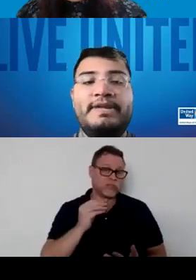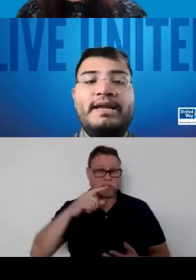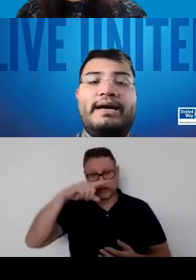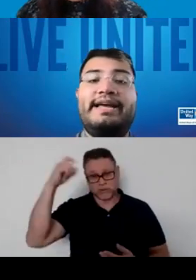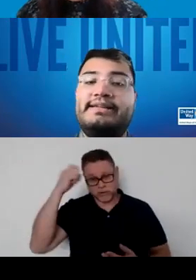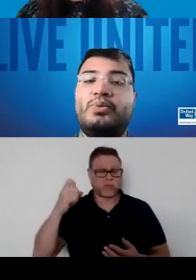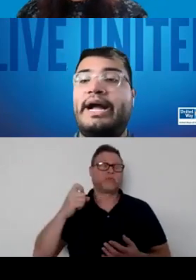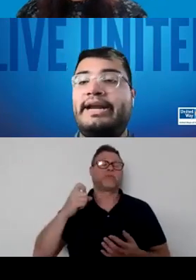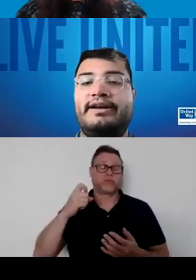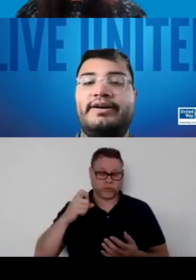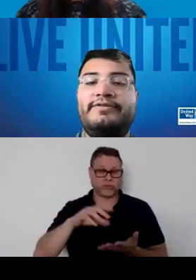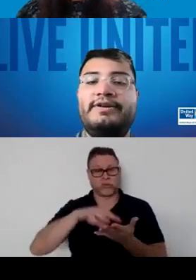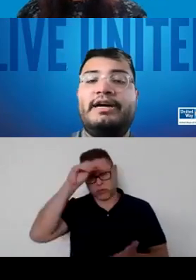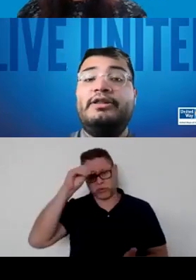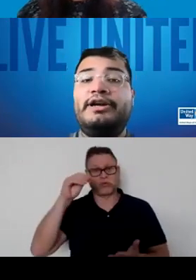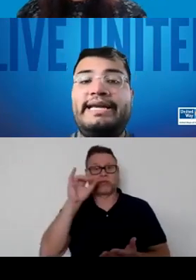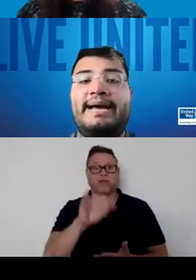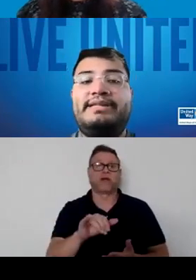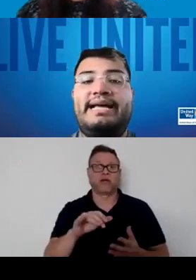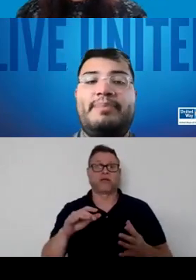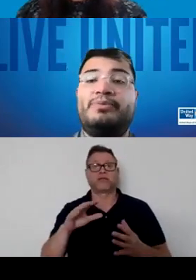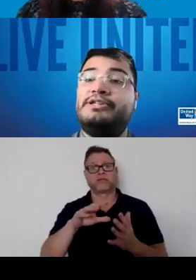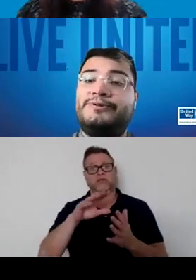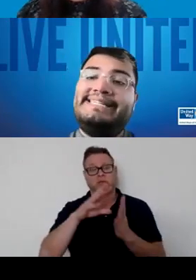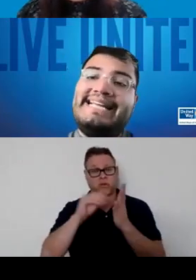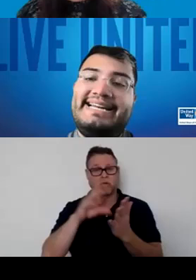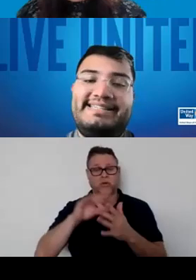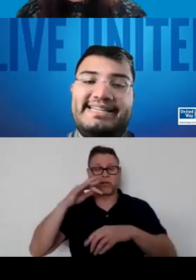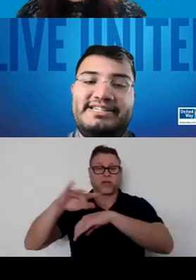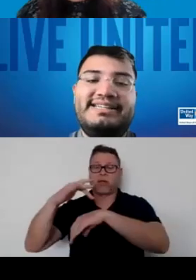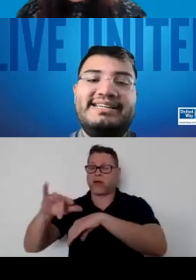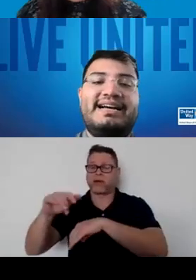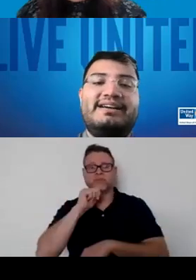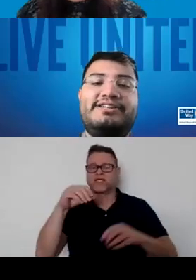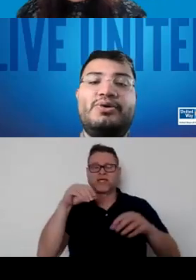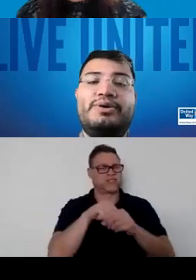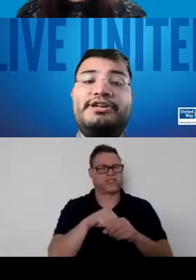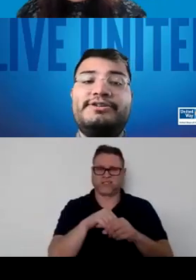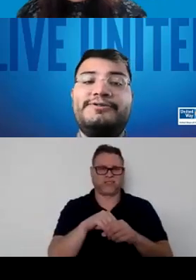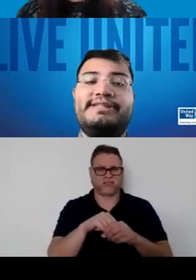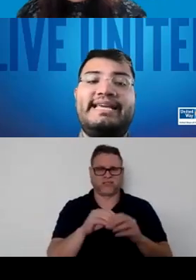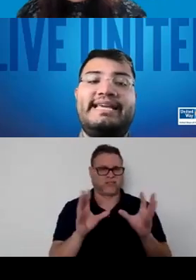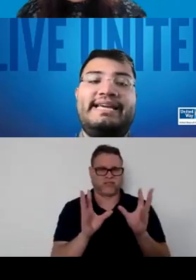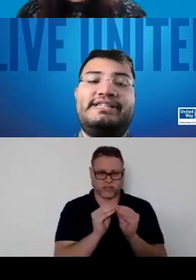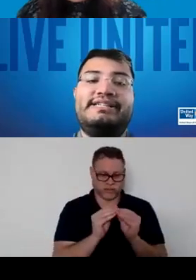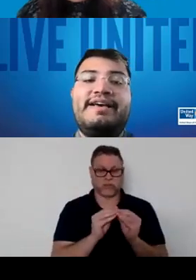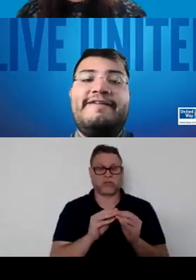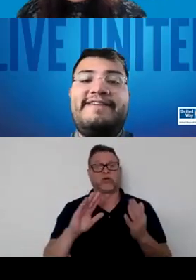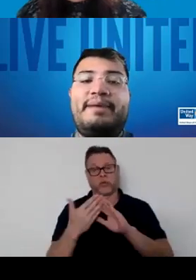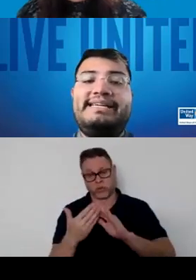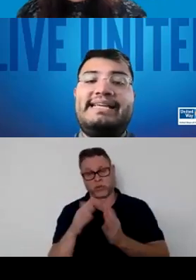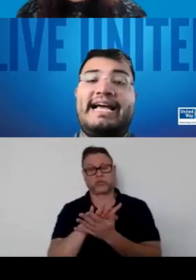loss. That is the widening of learning gaps that happen when school is not in session. So community schools